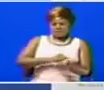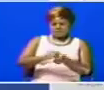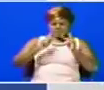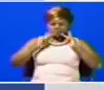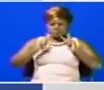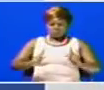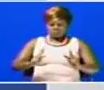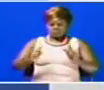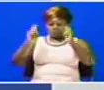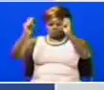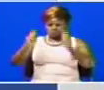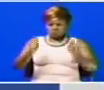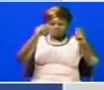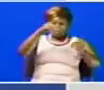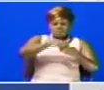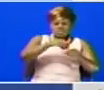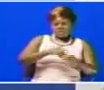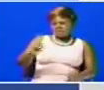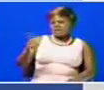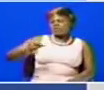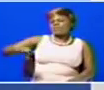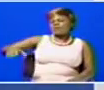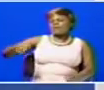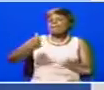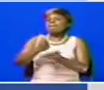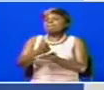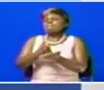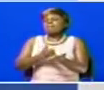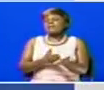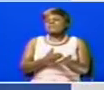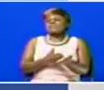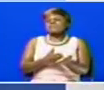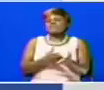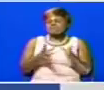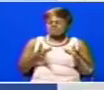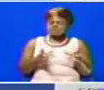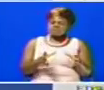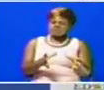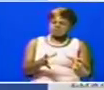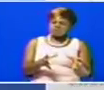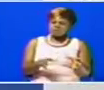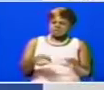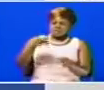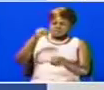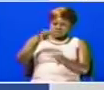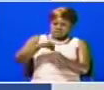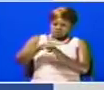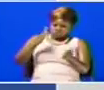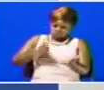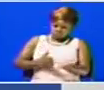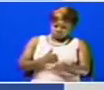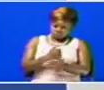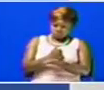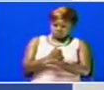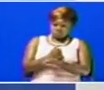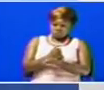peaceful processions within Nairobi County as part of its quest for what they call electoral justice and an